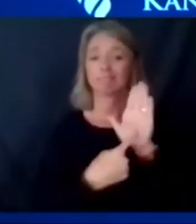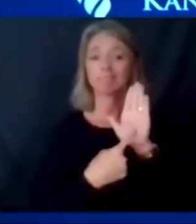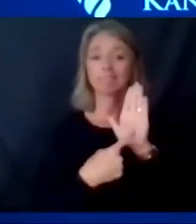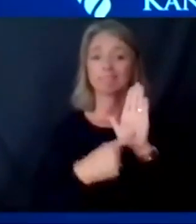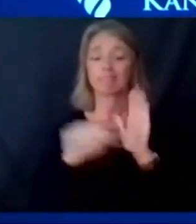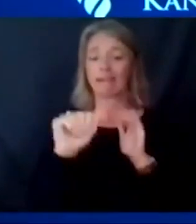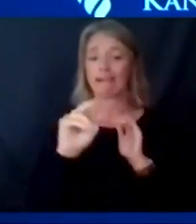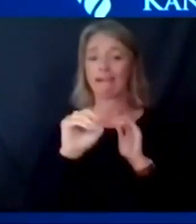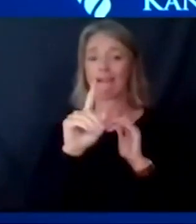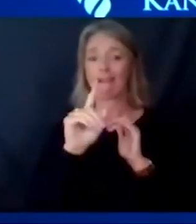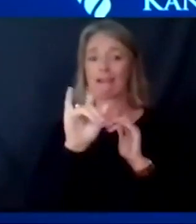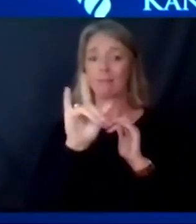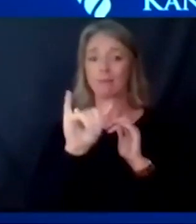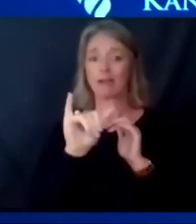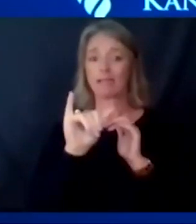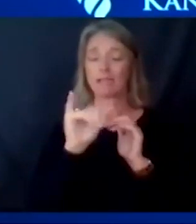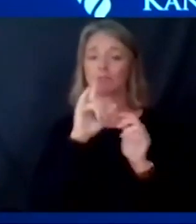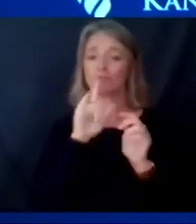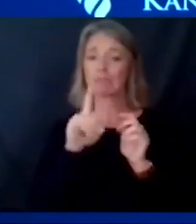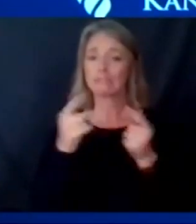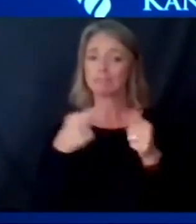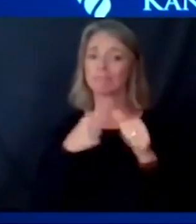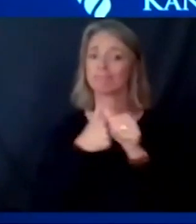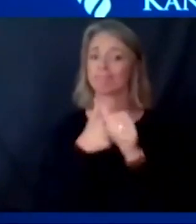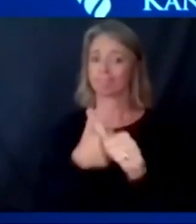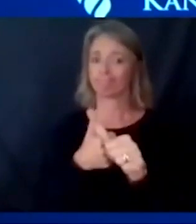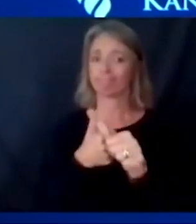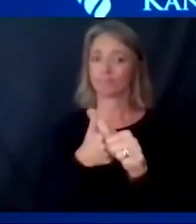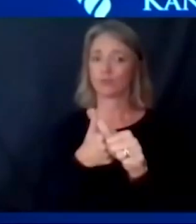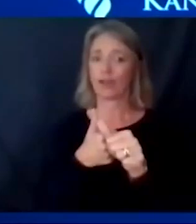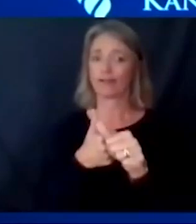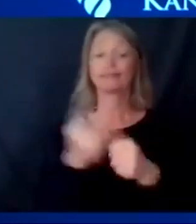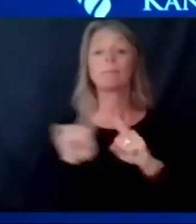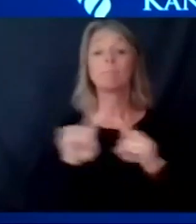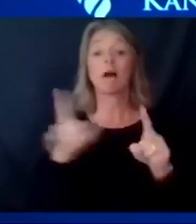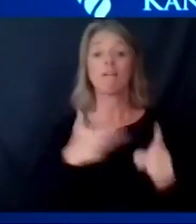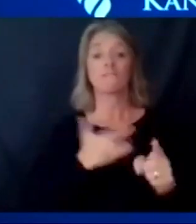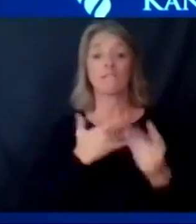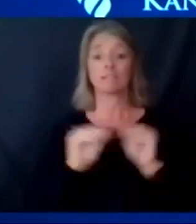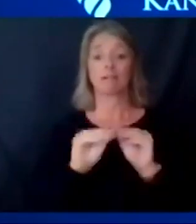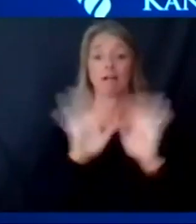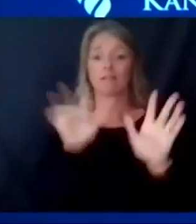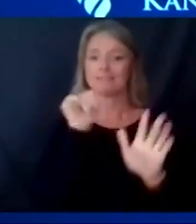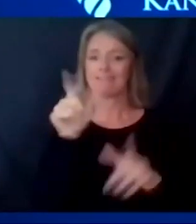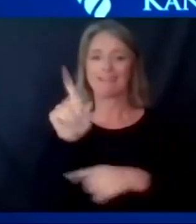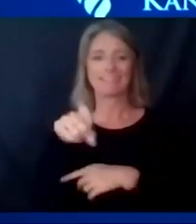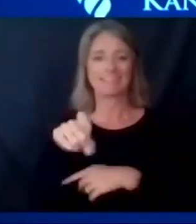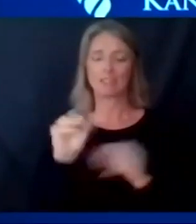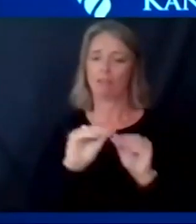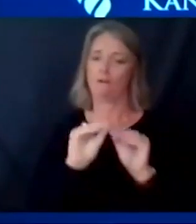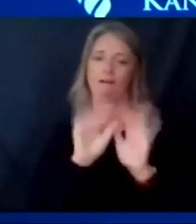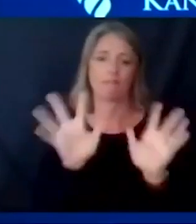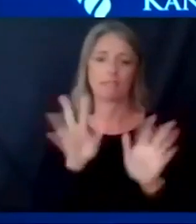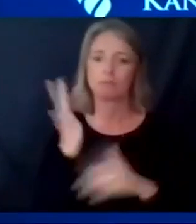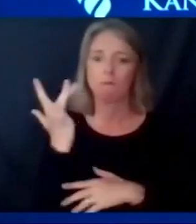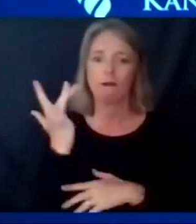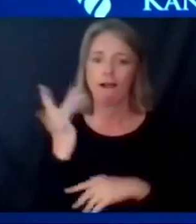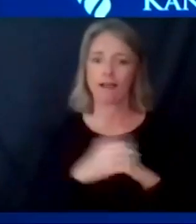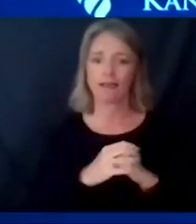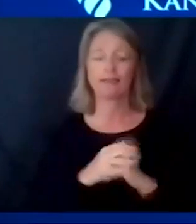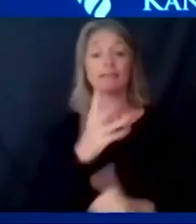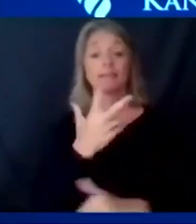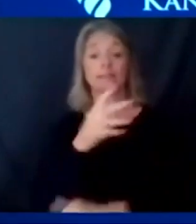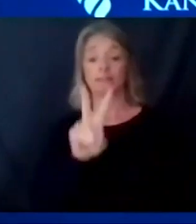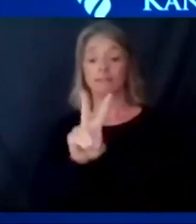And it feels obvious, but it's not necessarily obvious because vaccines induce multiple different forms of